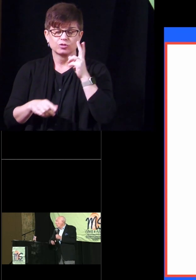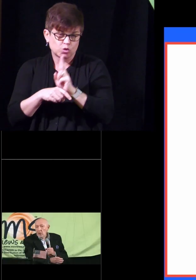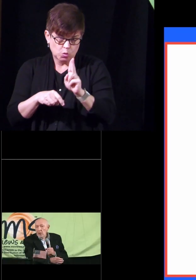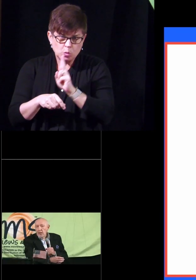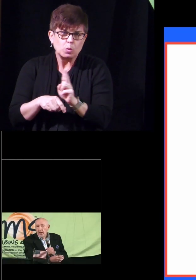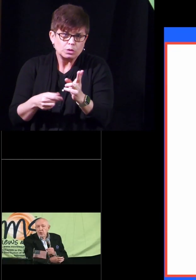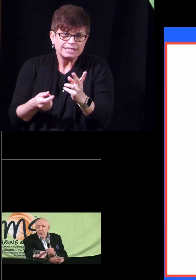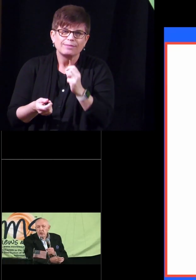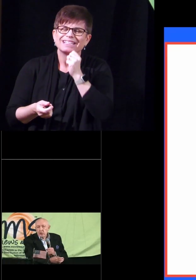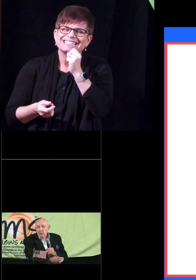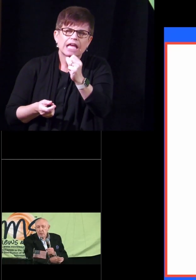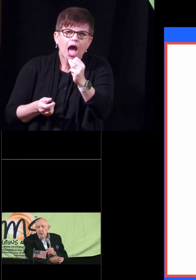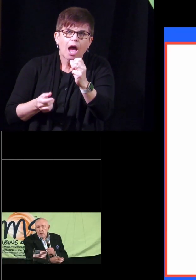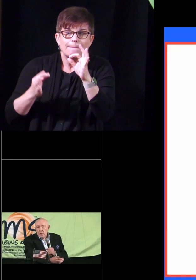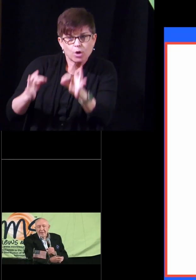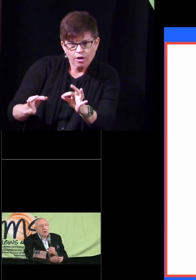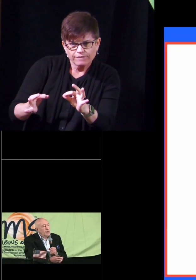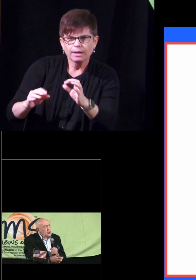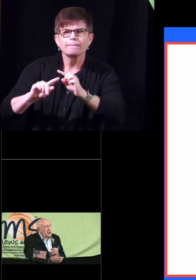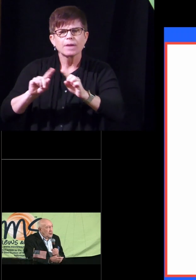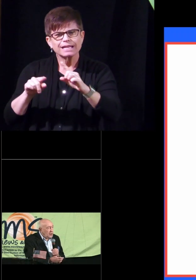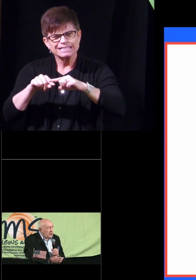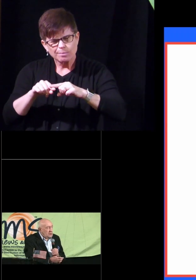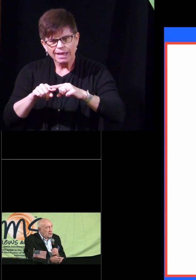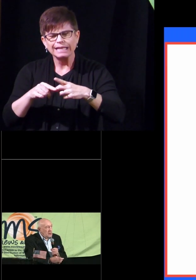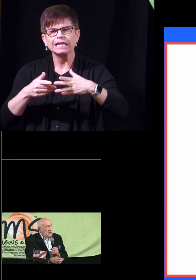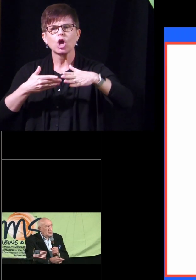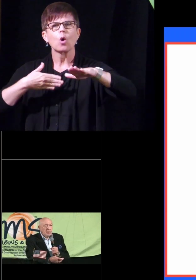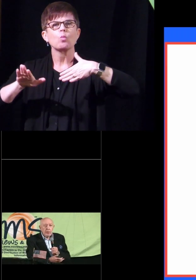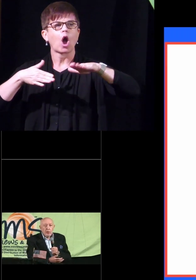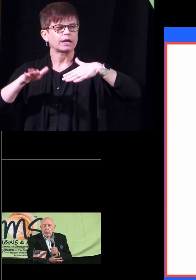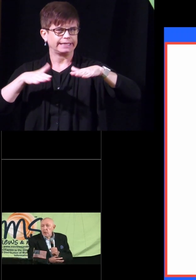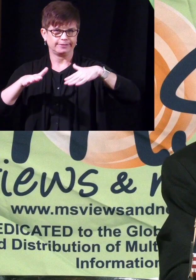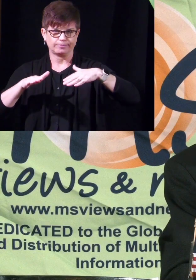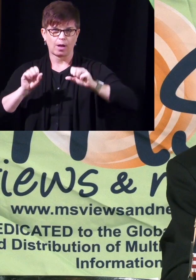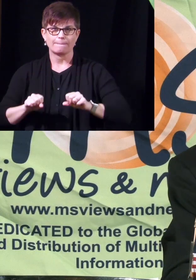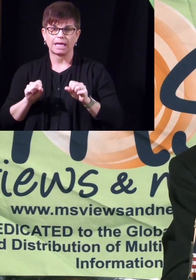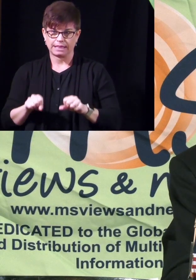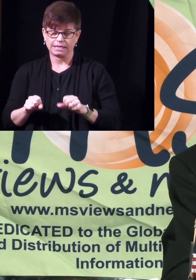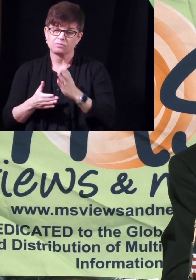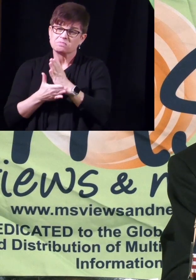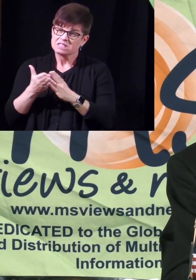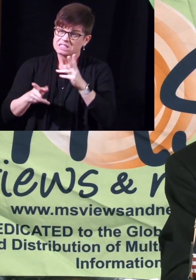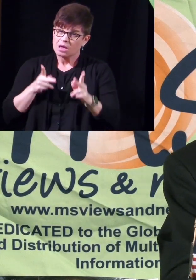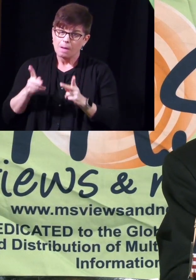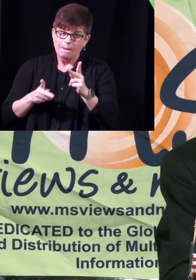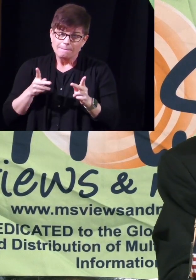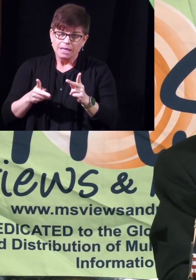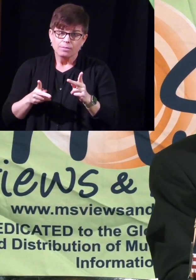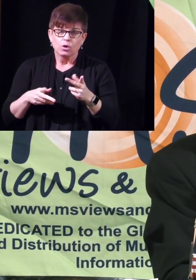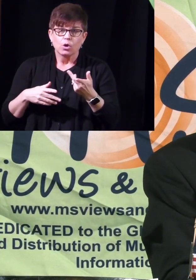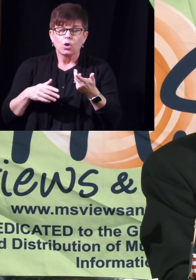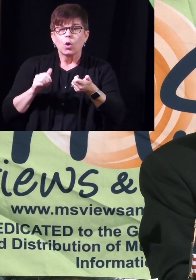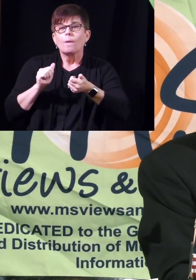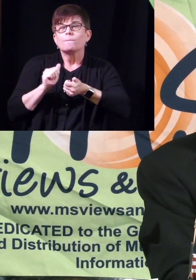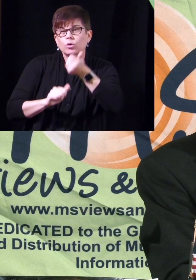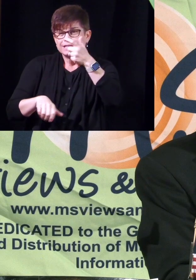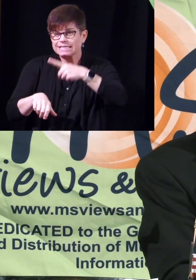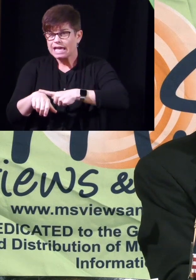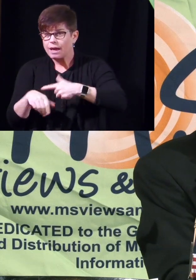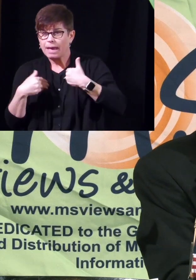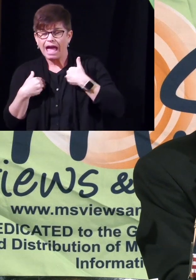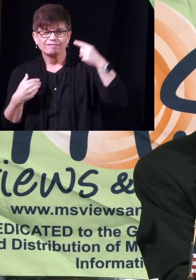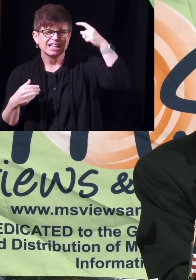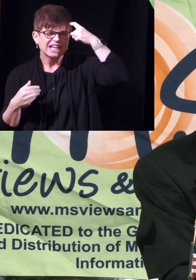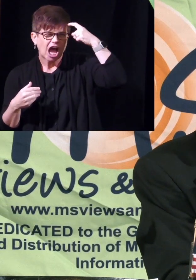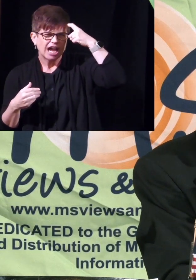on walking, ambulation. It doesn't measure other things. Some people with MS are disabled mostly by their cognitive issues, and the